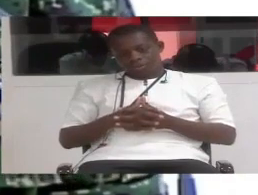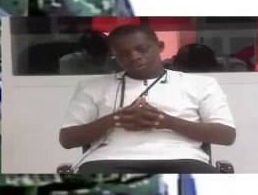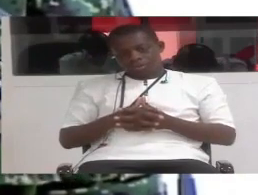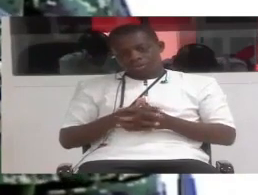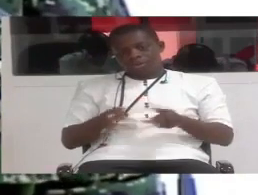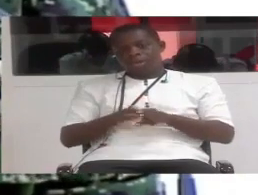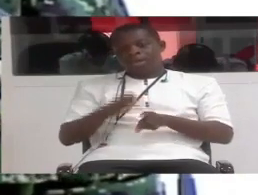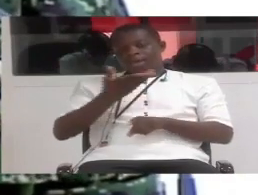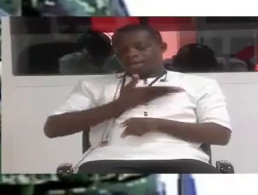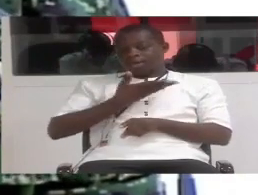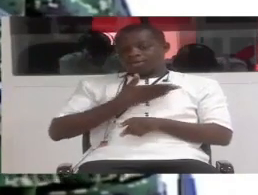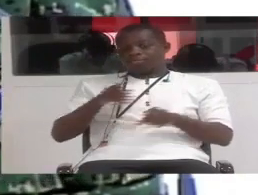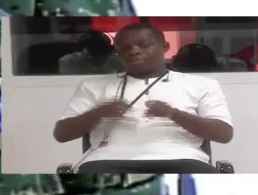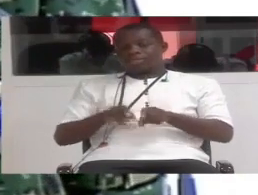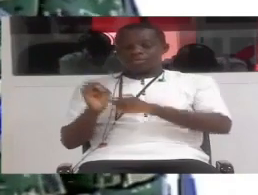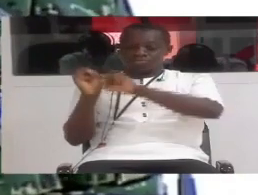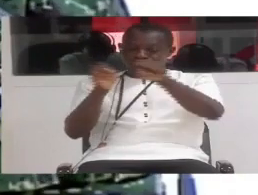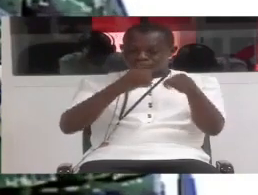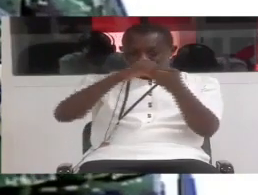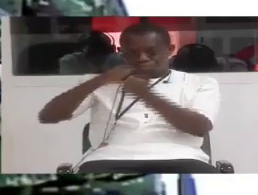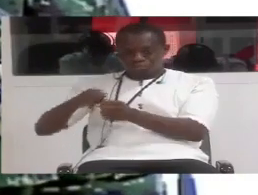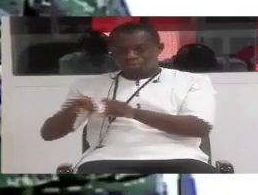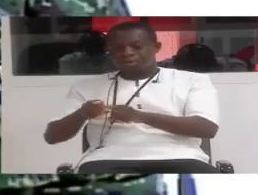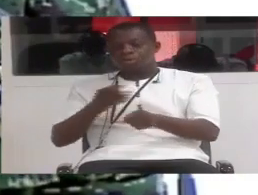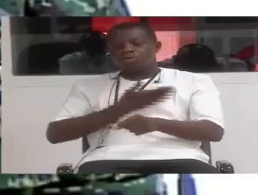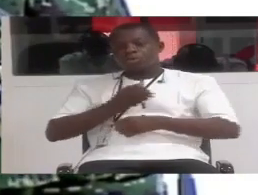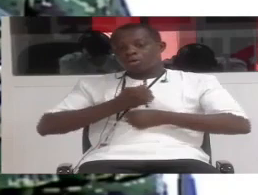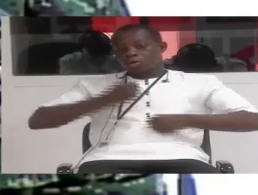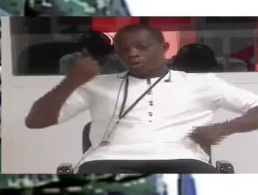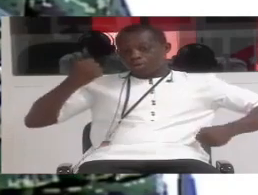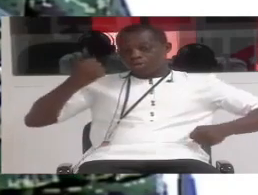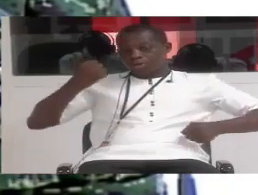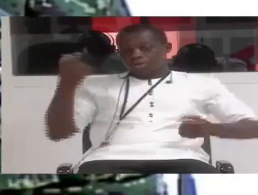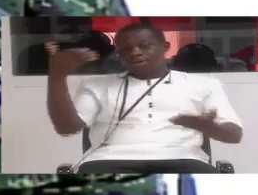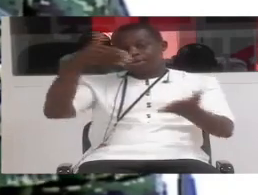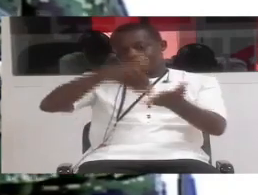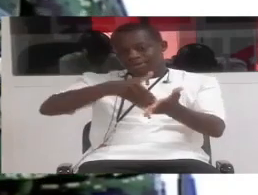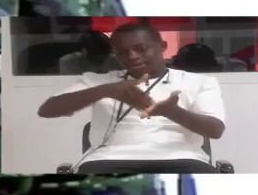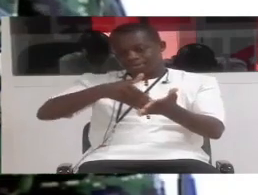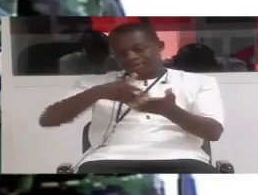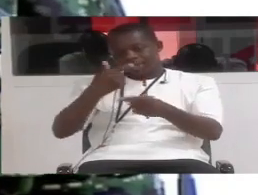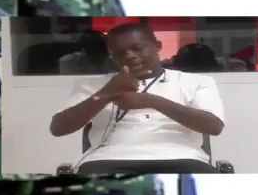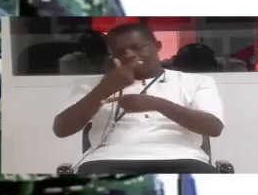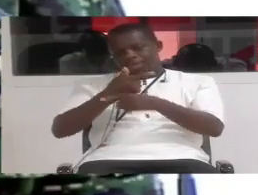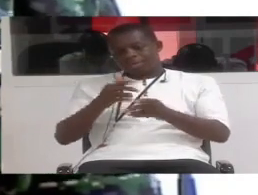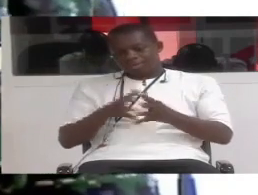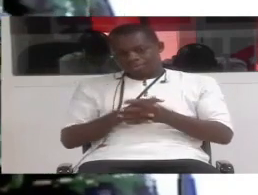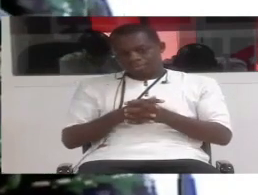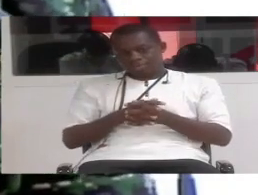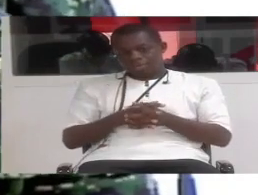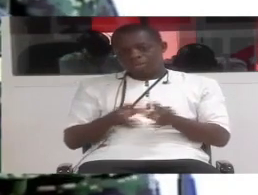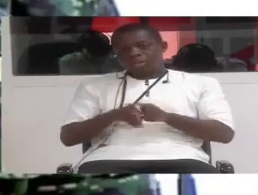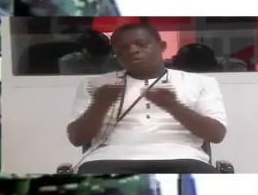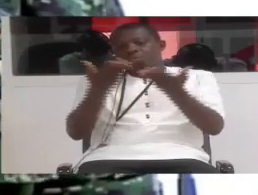gal bu wara indi sen nganaay. That there was a ship that was supposed to bring in their weapons. Mota gay